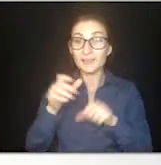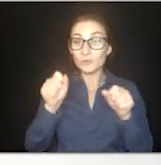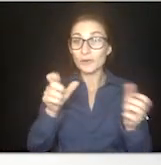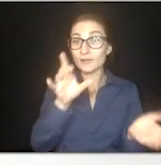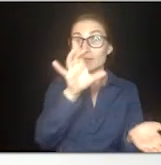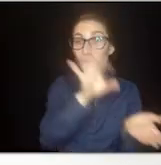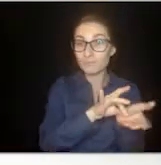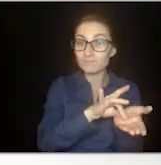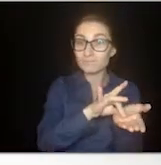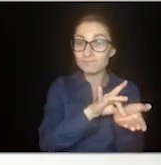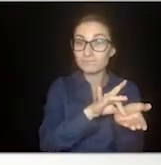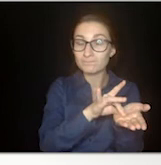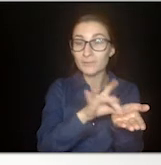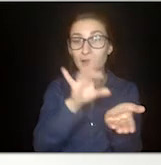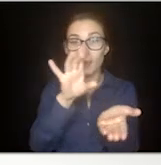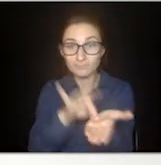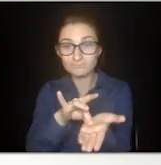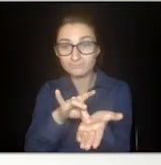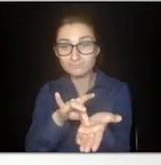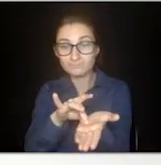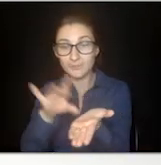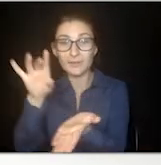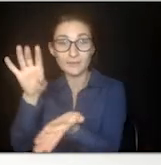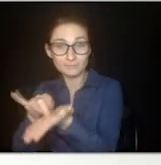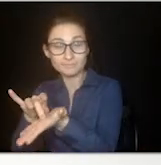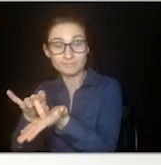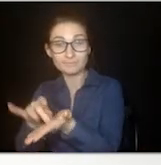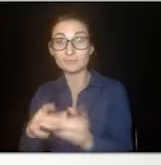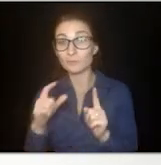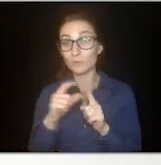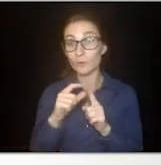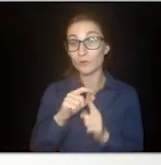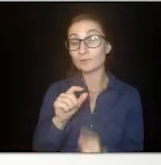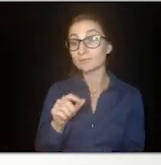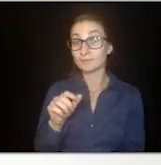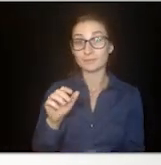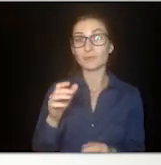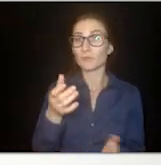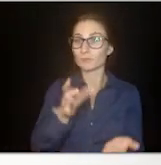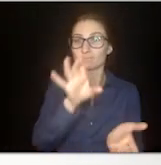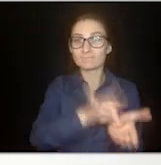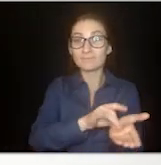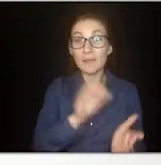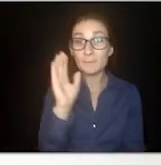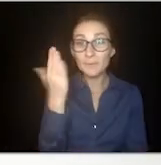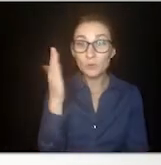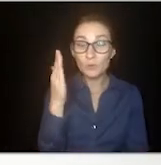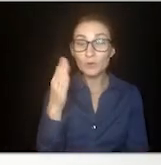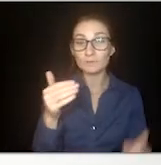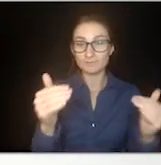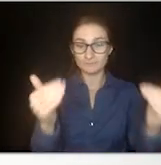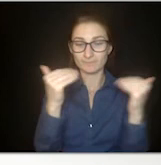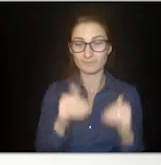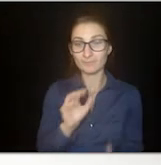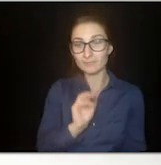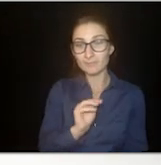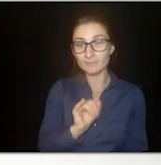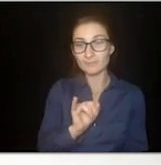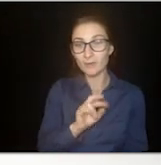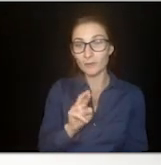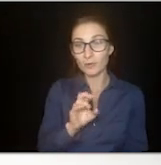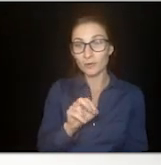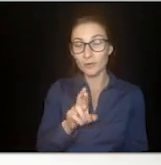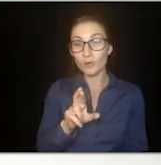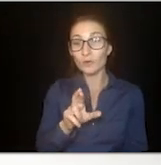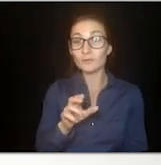to the page. And then the word mirror underneath it. So we start building that